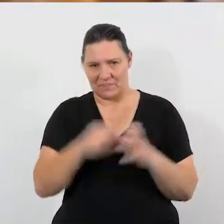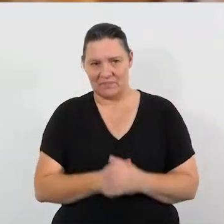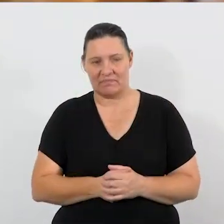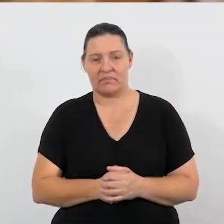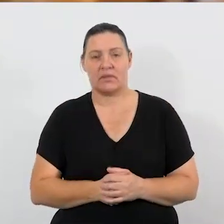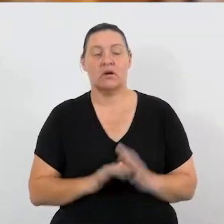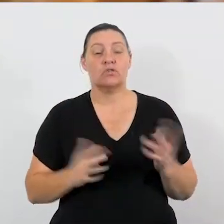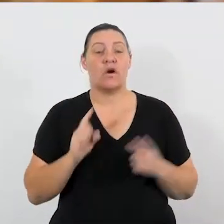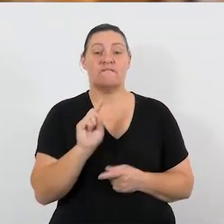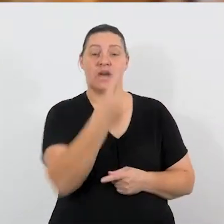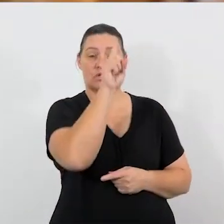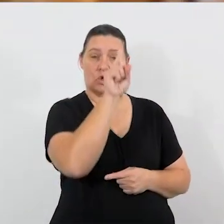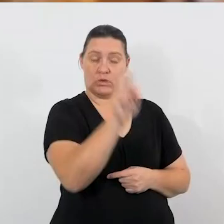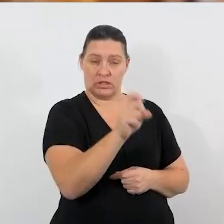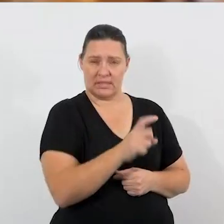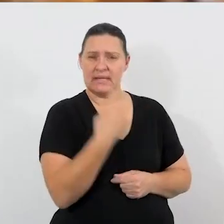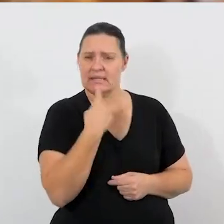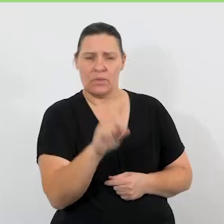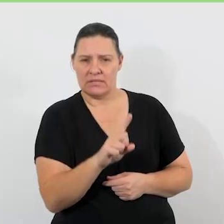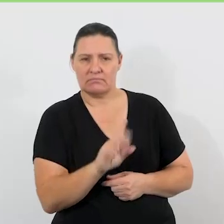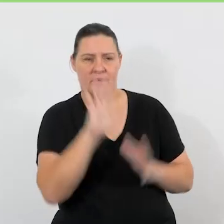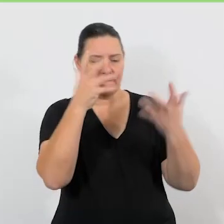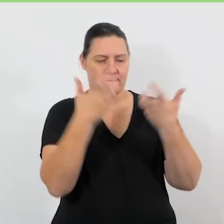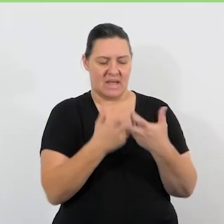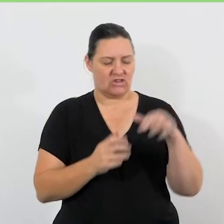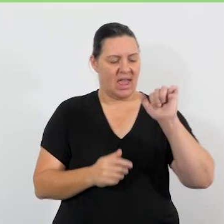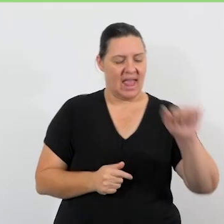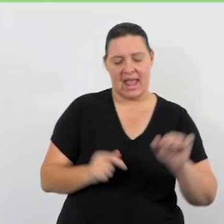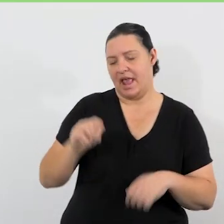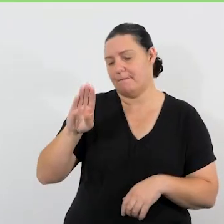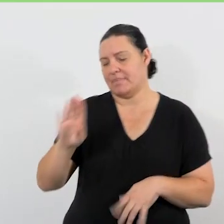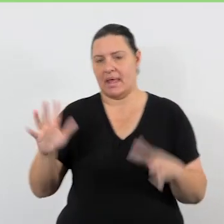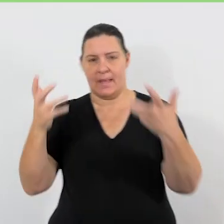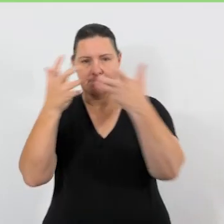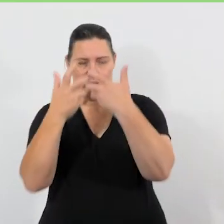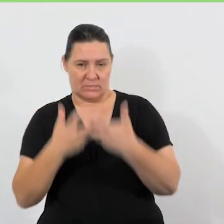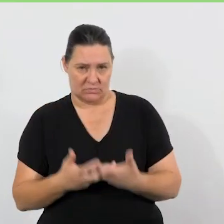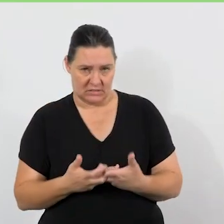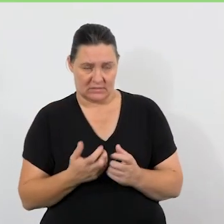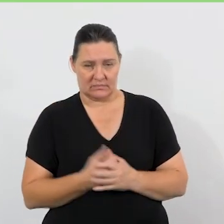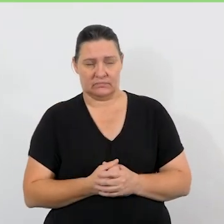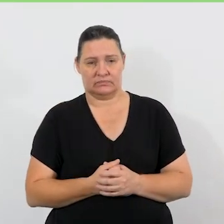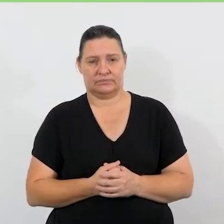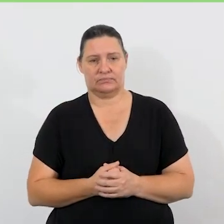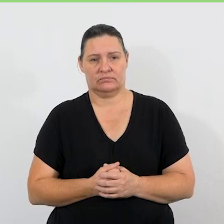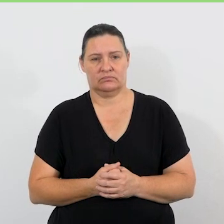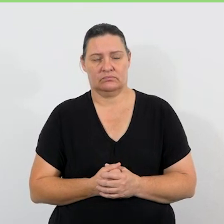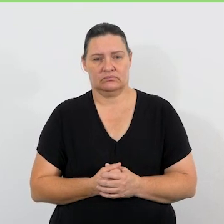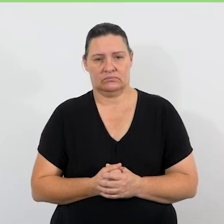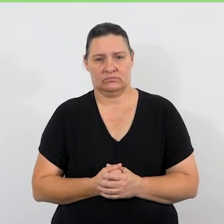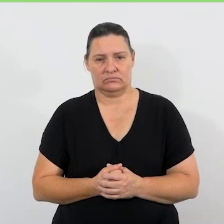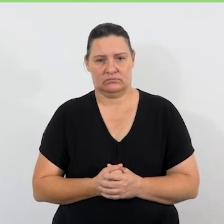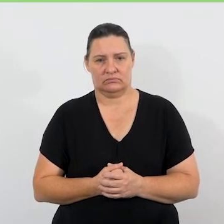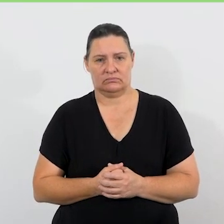topic. So our first question here says, match the descriptions in column A with the terminology in